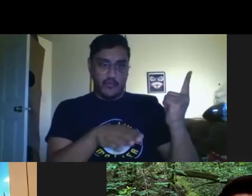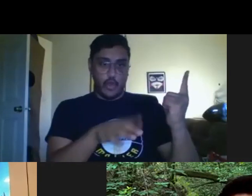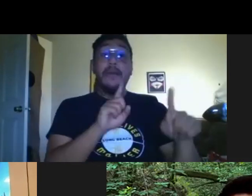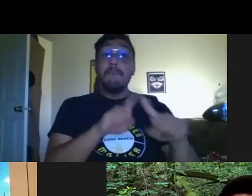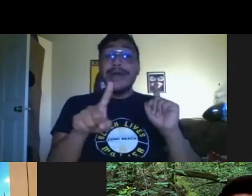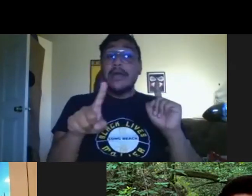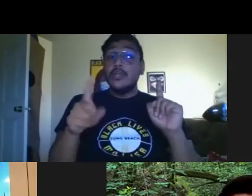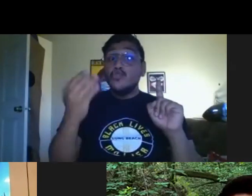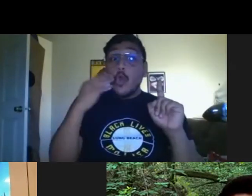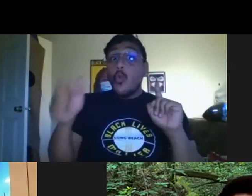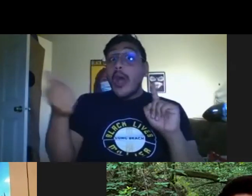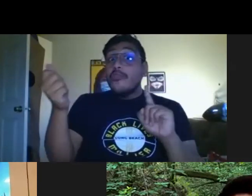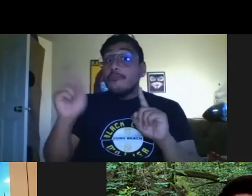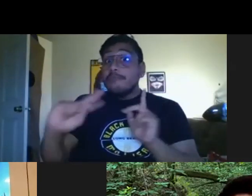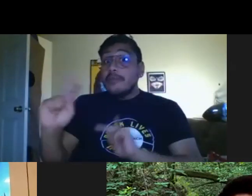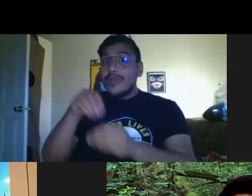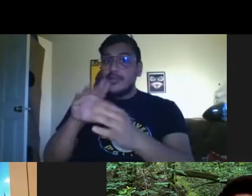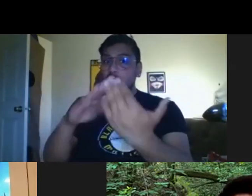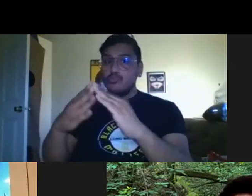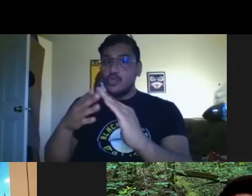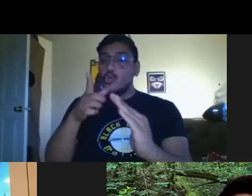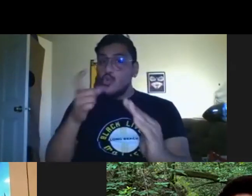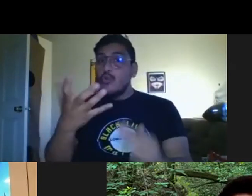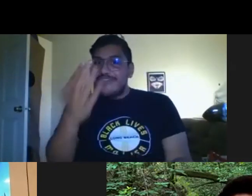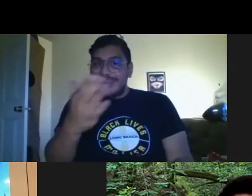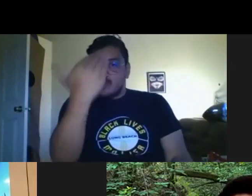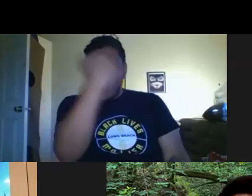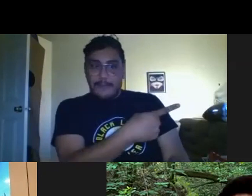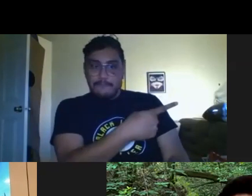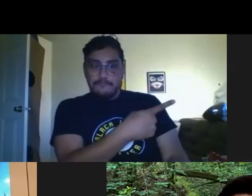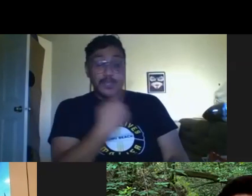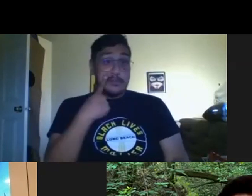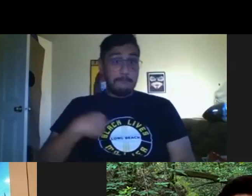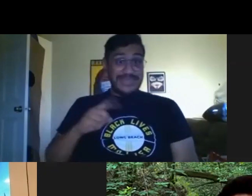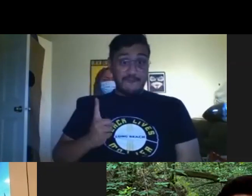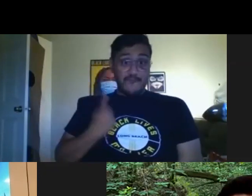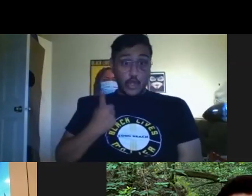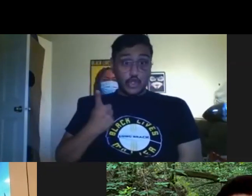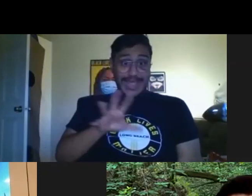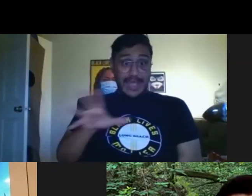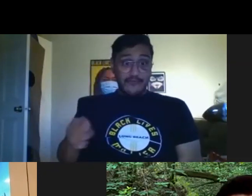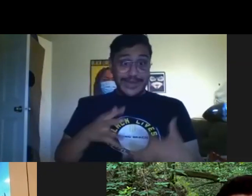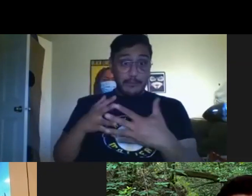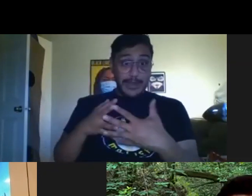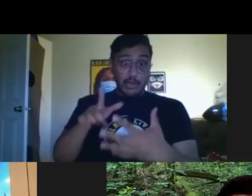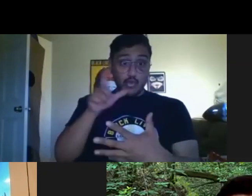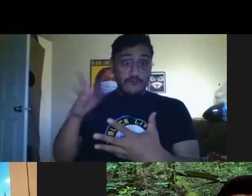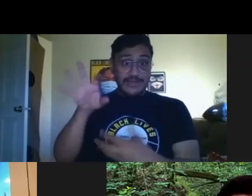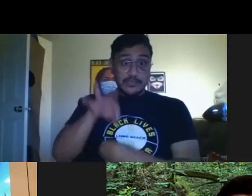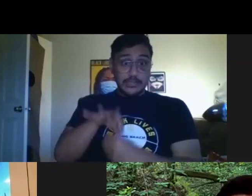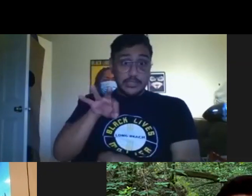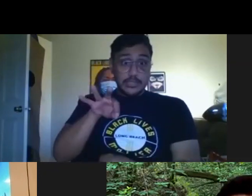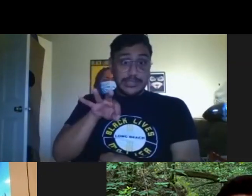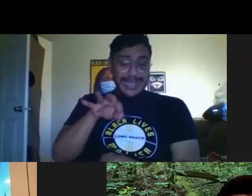this deeply troubled me because I was the first African-American elected to Gardena City Council. And I had to support the Gardena